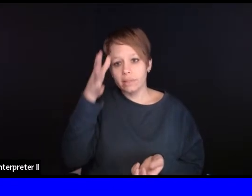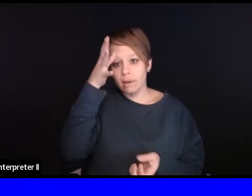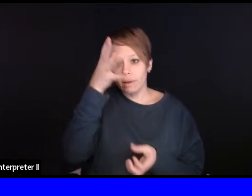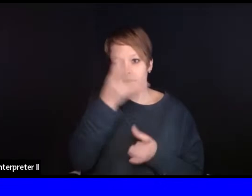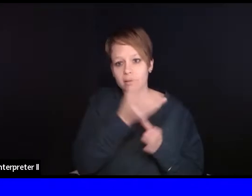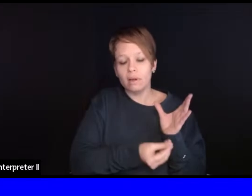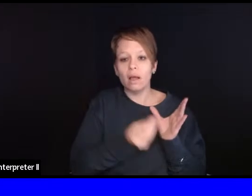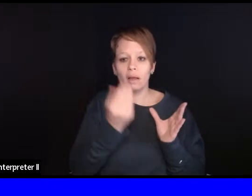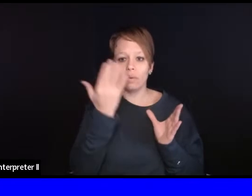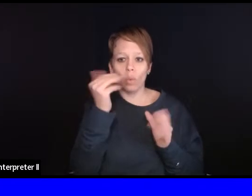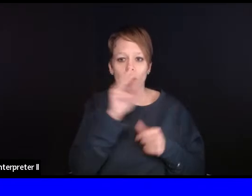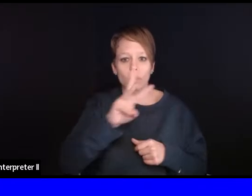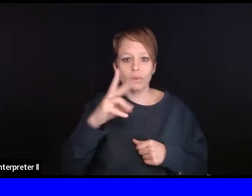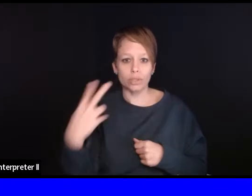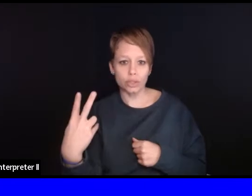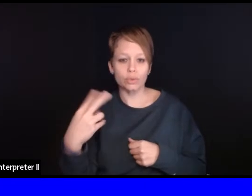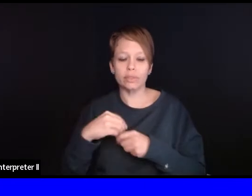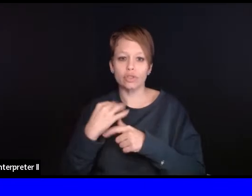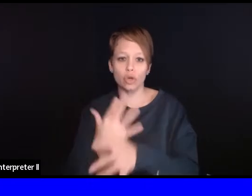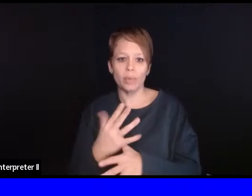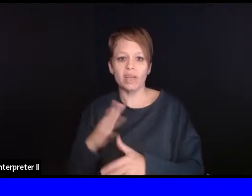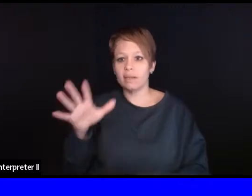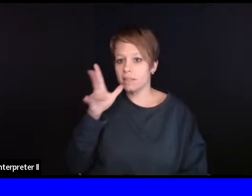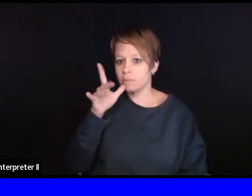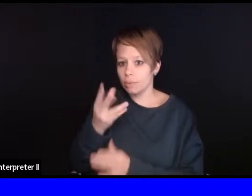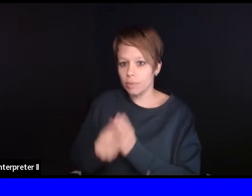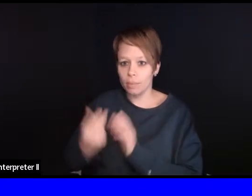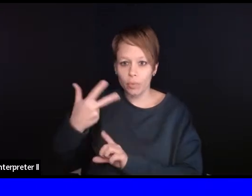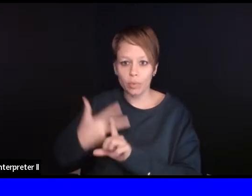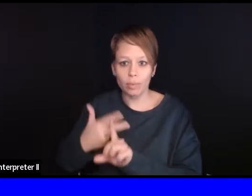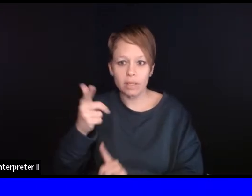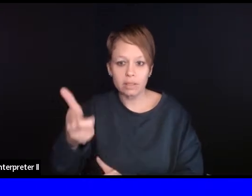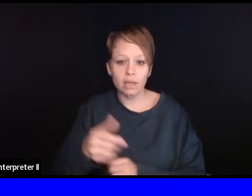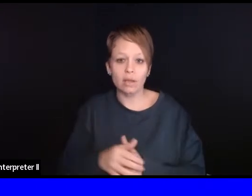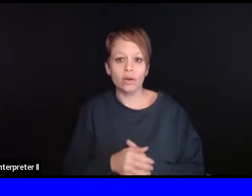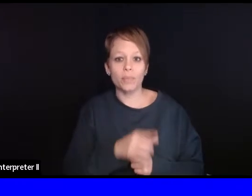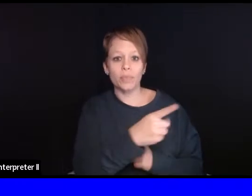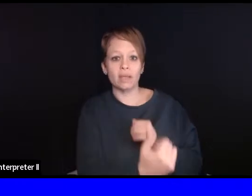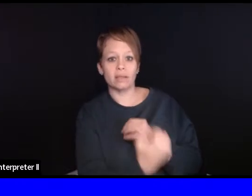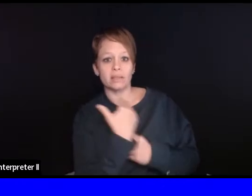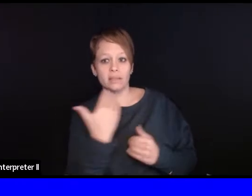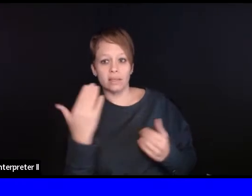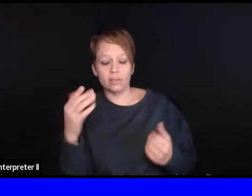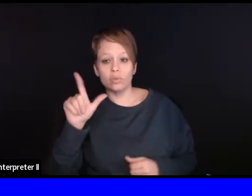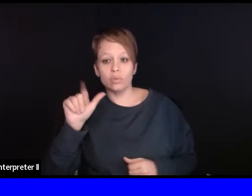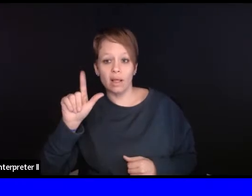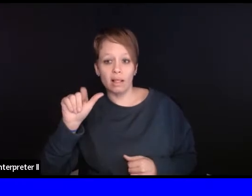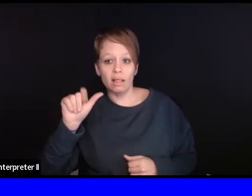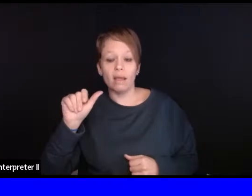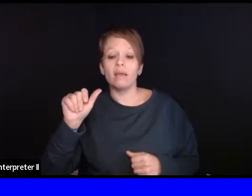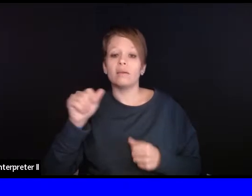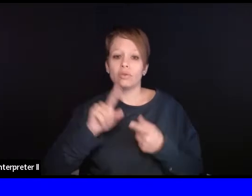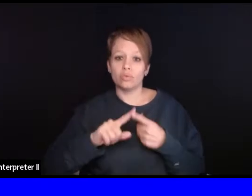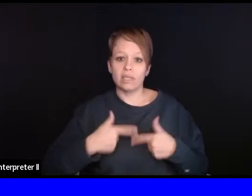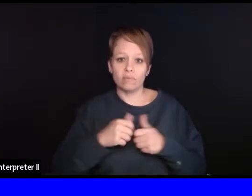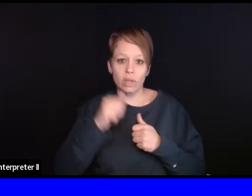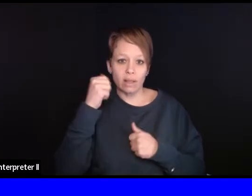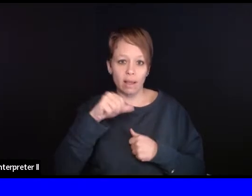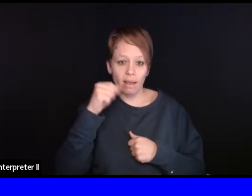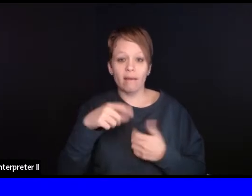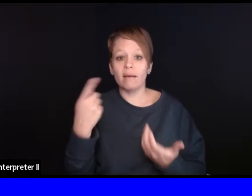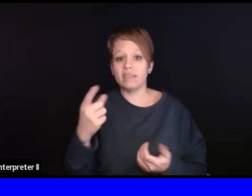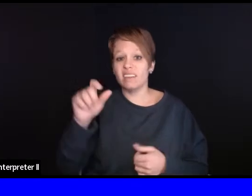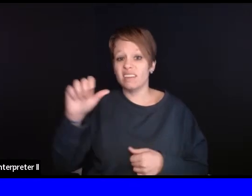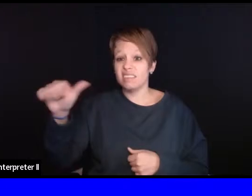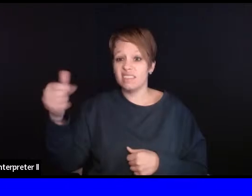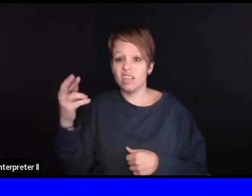his mother 3 months later. And he was sent to Los Angeles to live with his aunt. He dropped out of high school in the 10th grade, began supporting